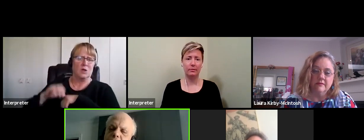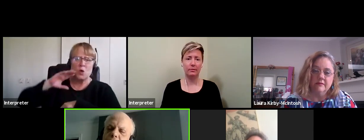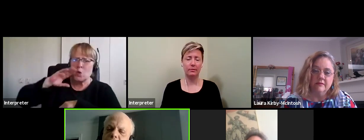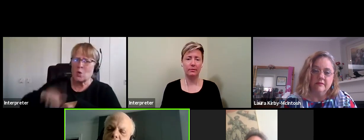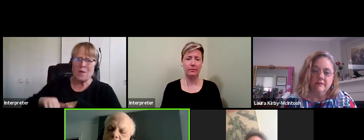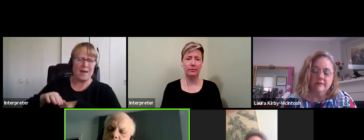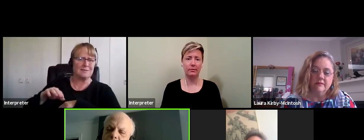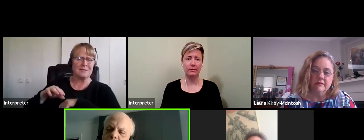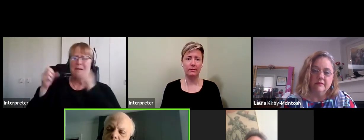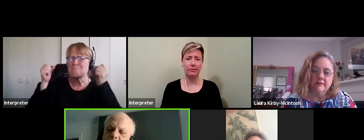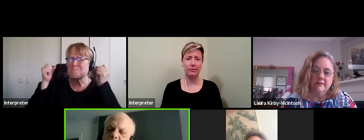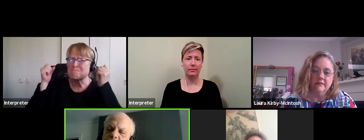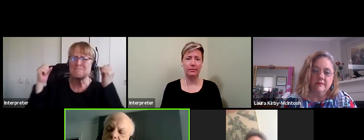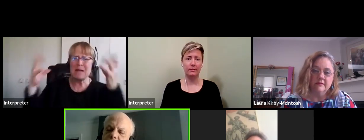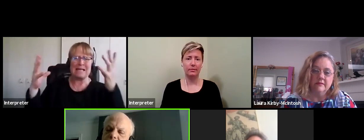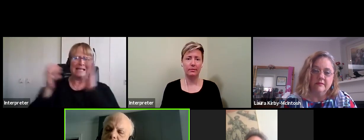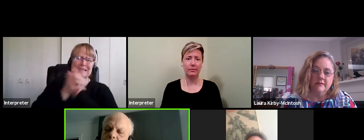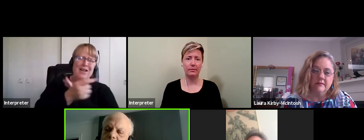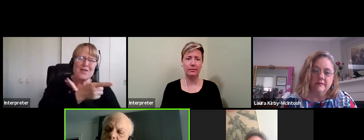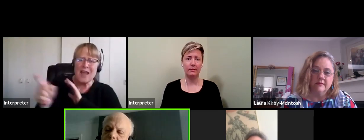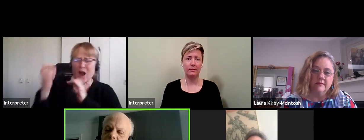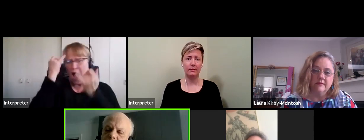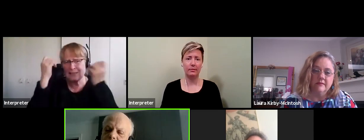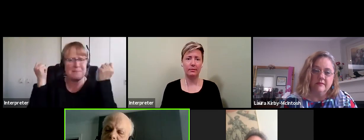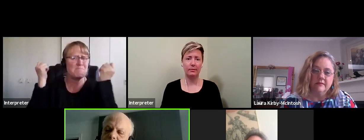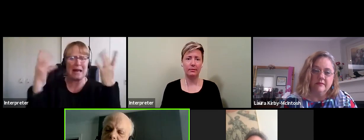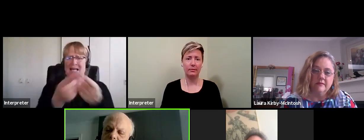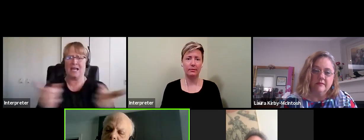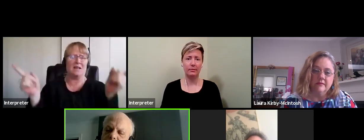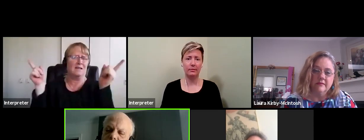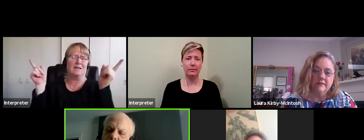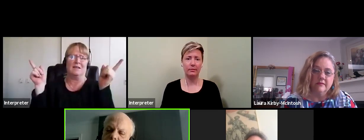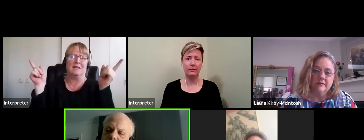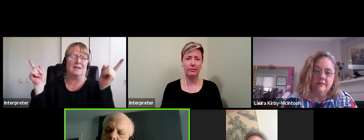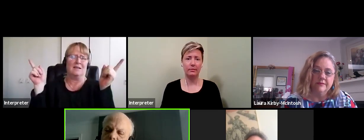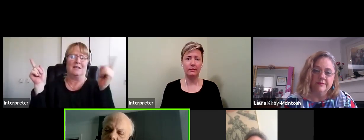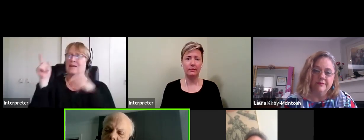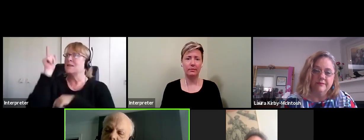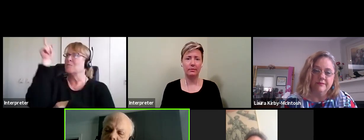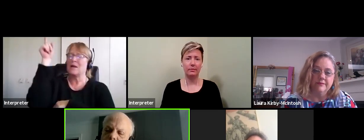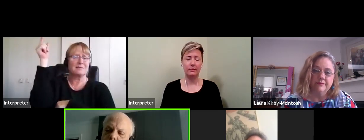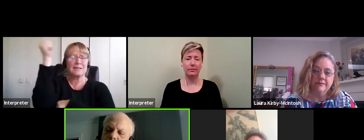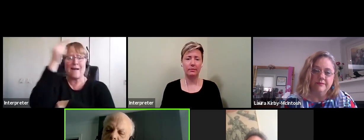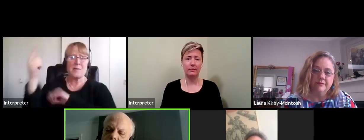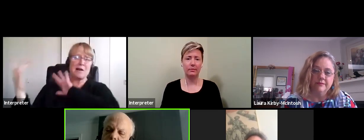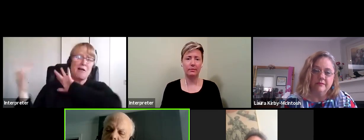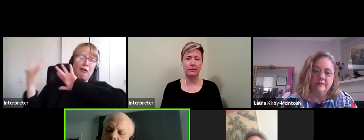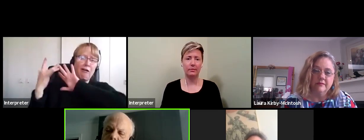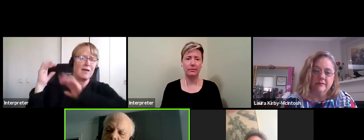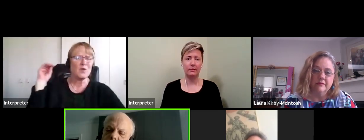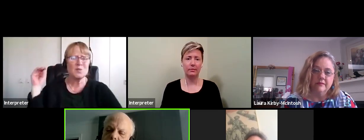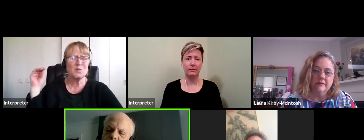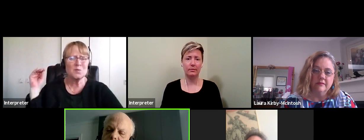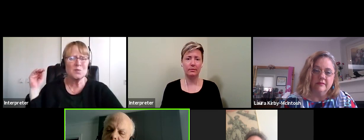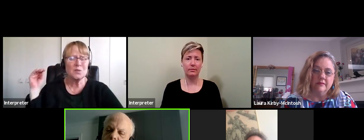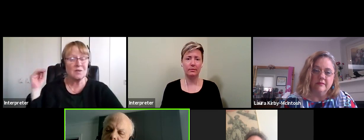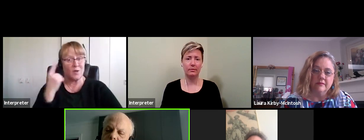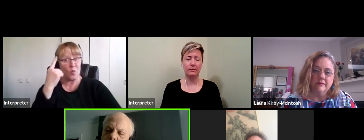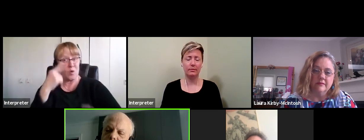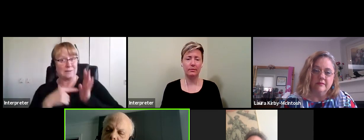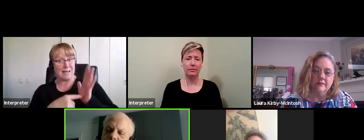with lots of good grassroots ideas, and they aren't. As just one illustration I'll give